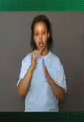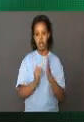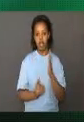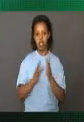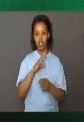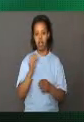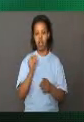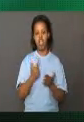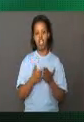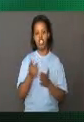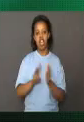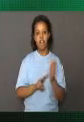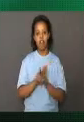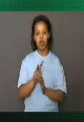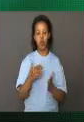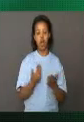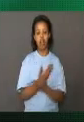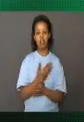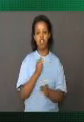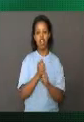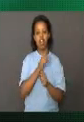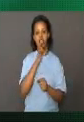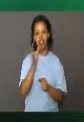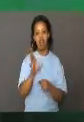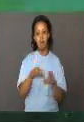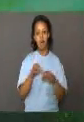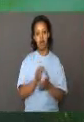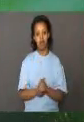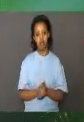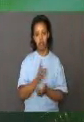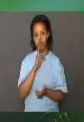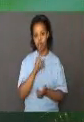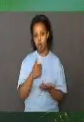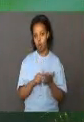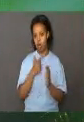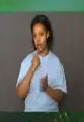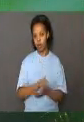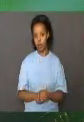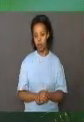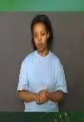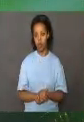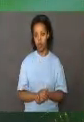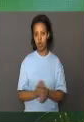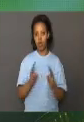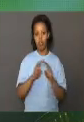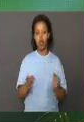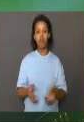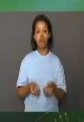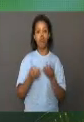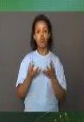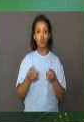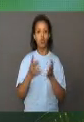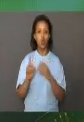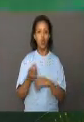the manufacturing of a new retrovirus. There are various